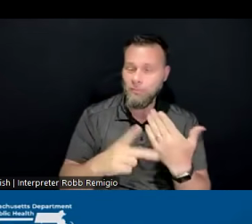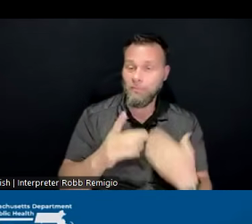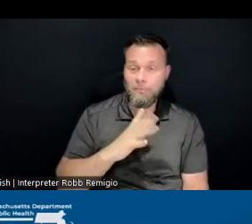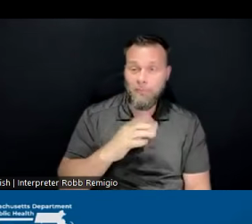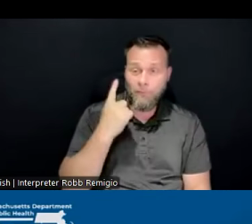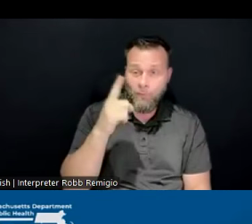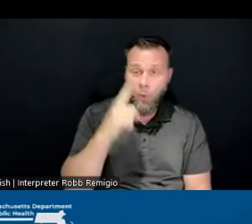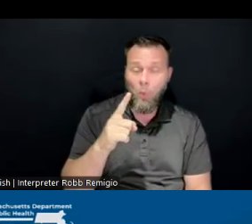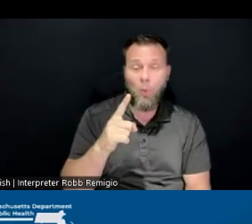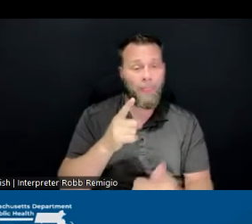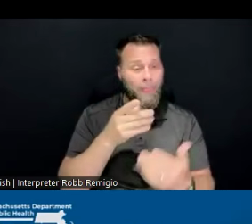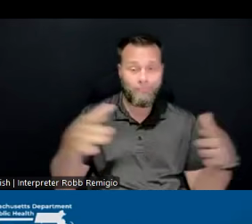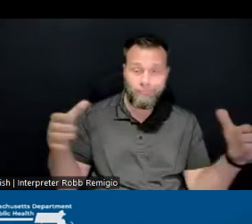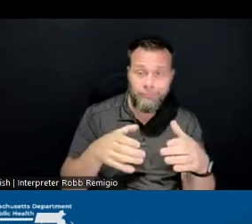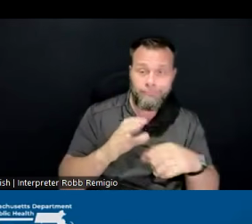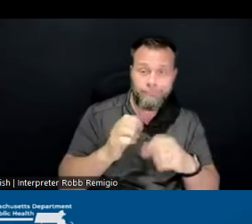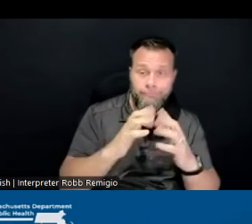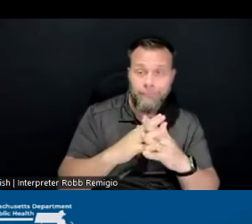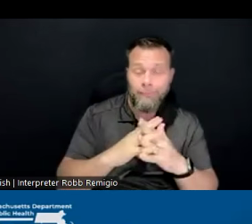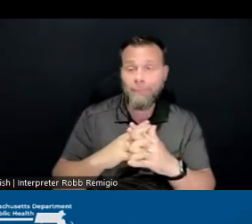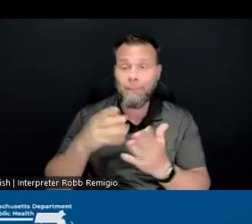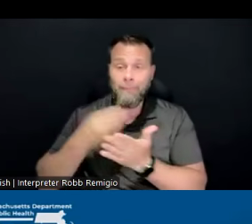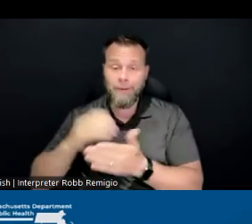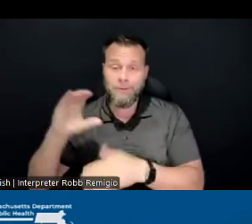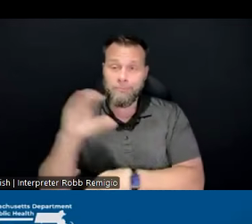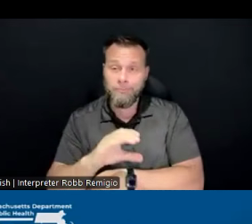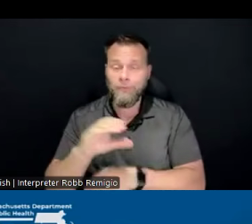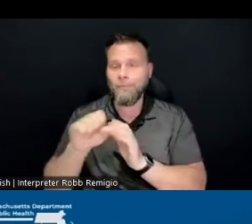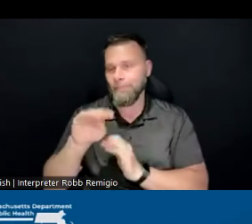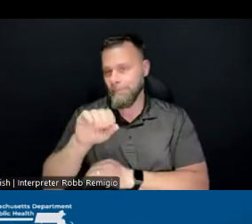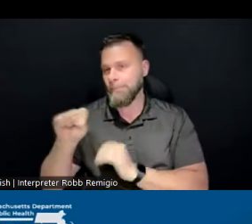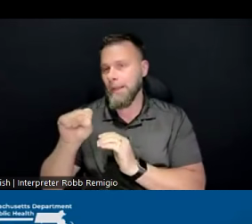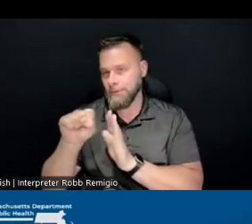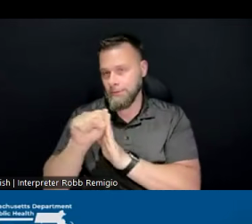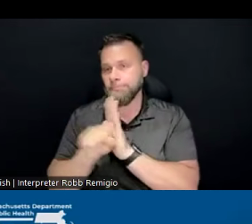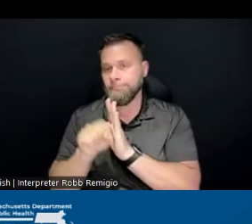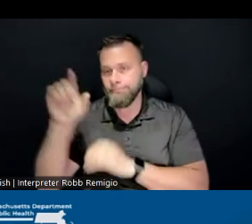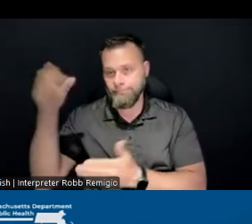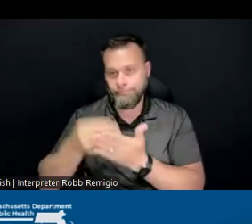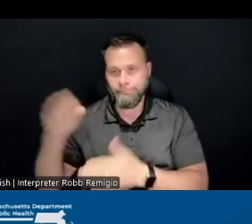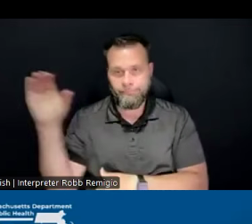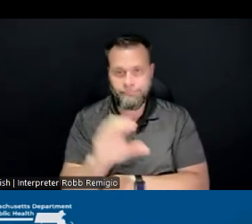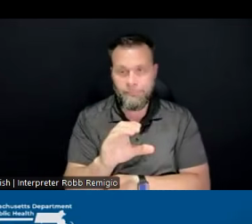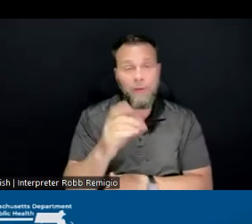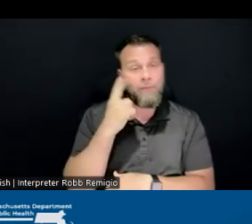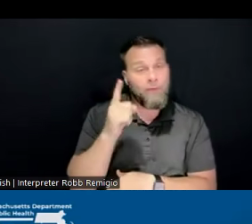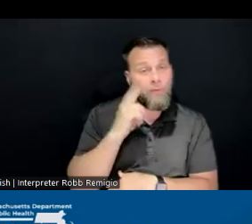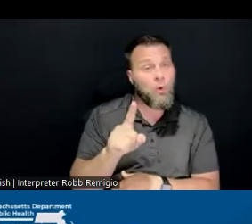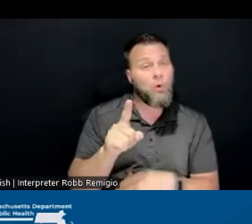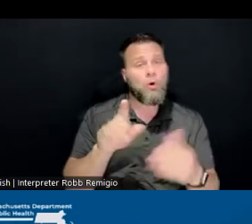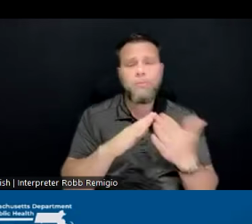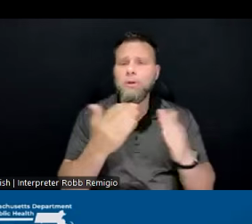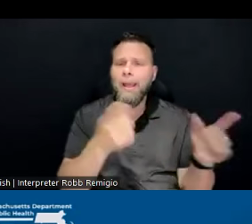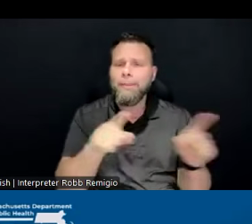convened and funded by the state of Massachusetts to collect data on community conditions, things